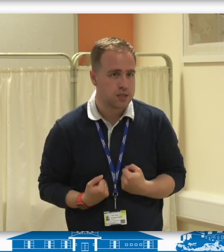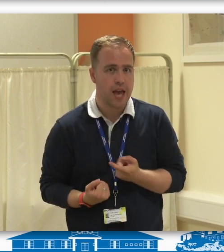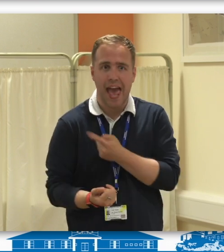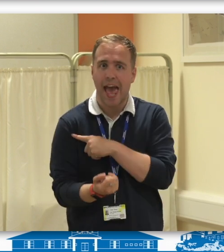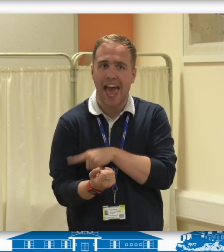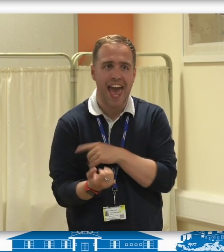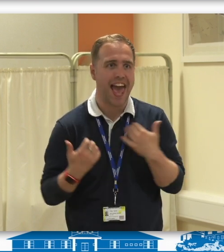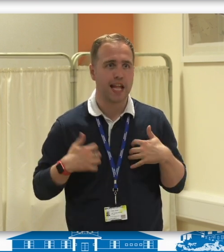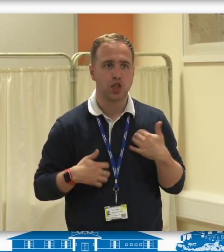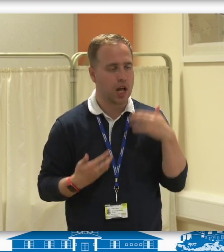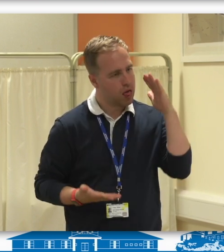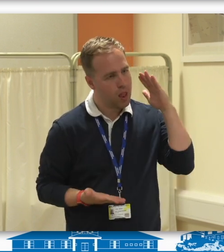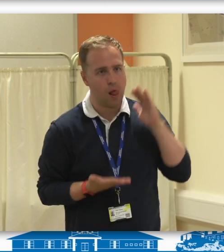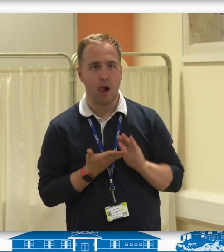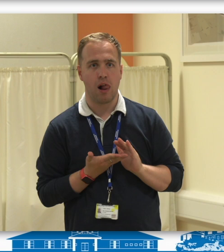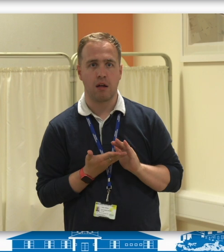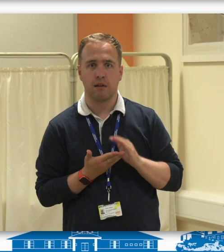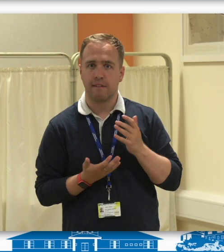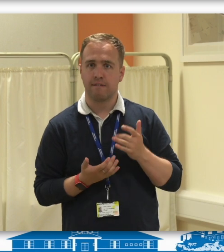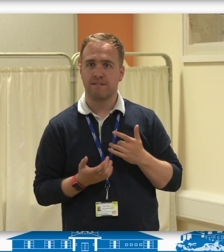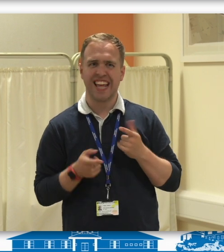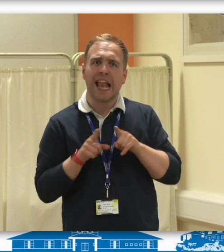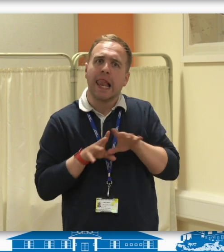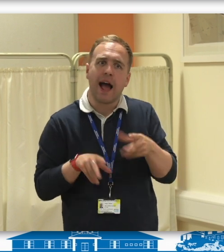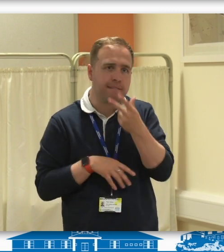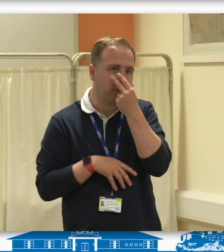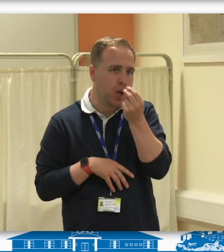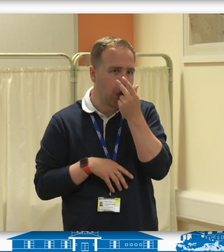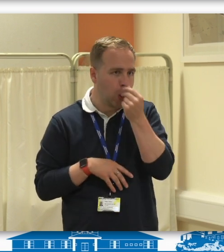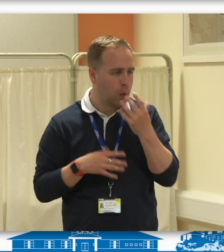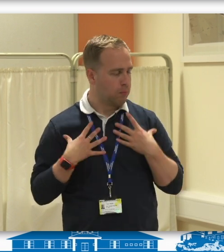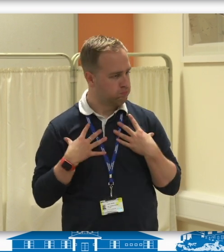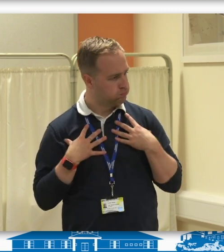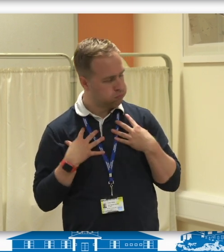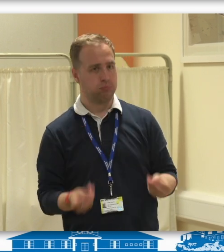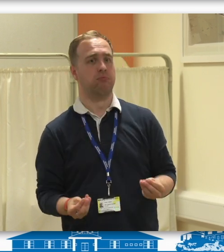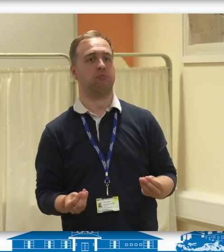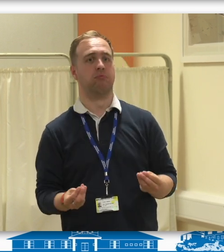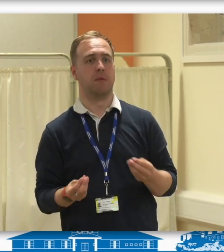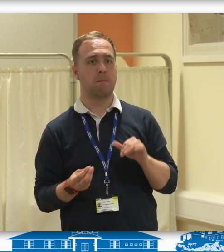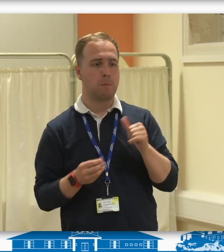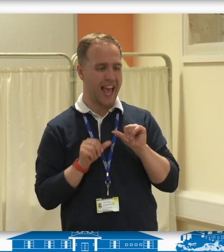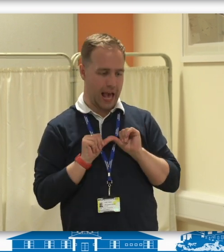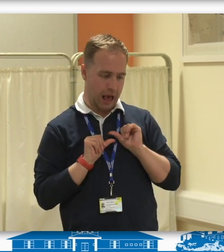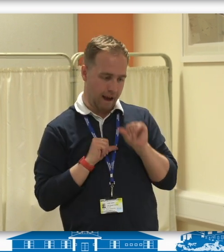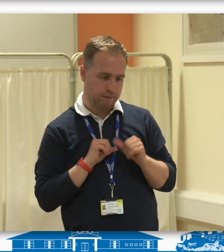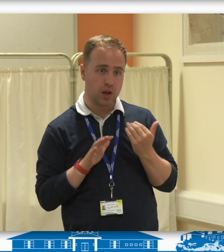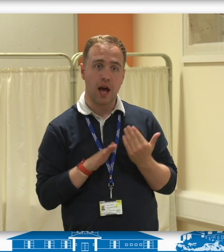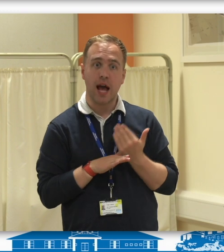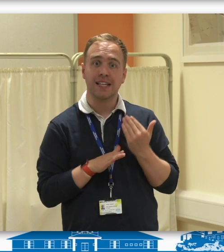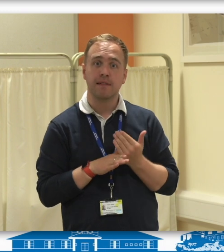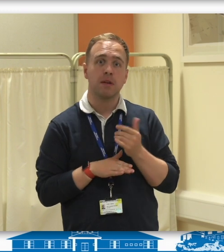energy. Some people describe it as like having flu. That is often after an activity, but it may